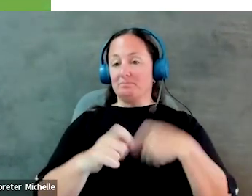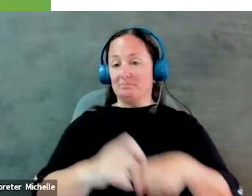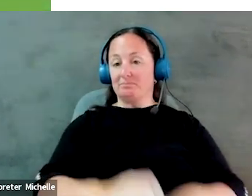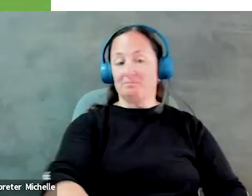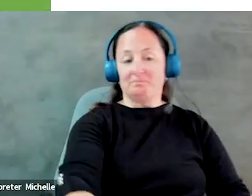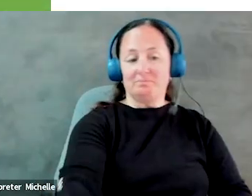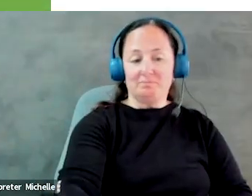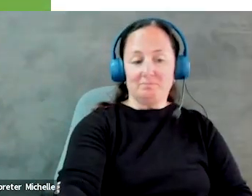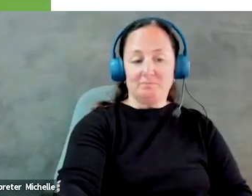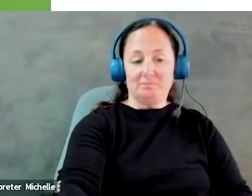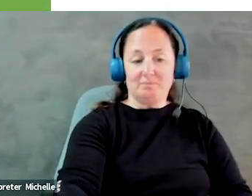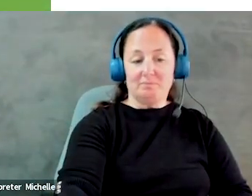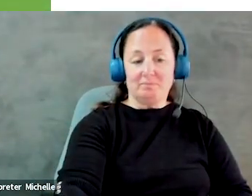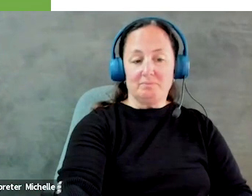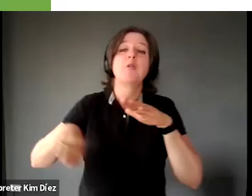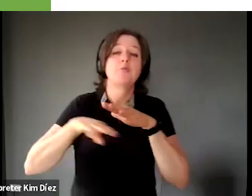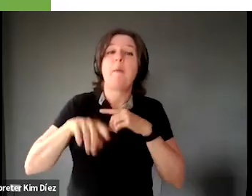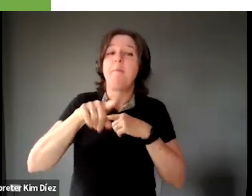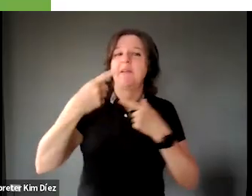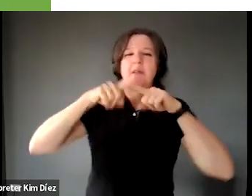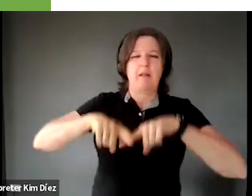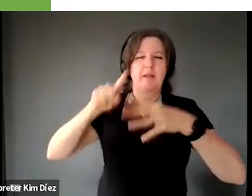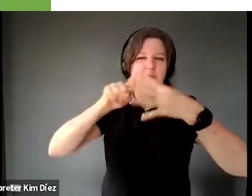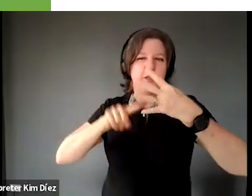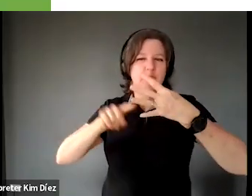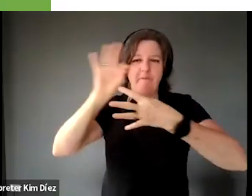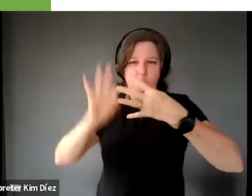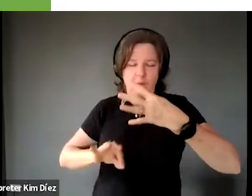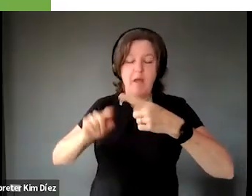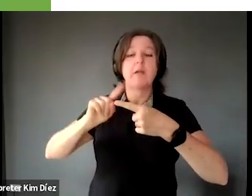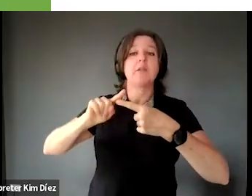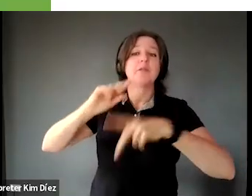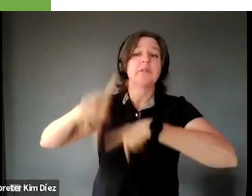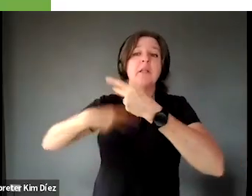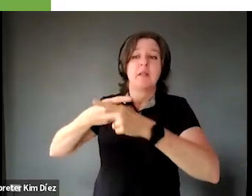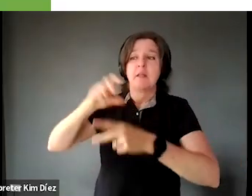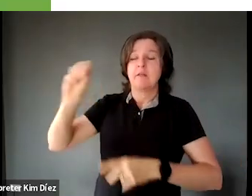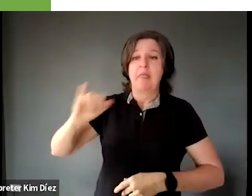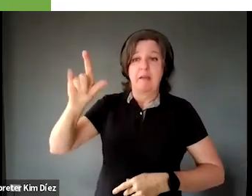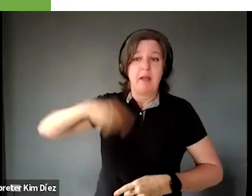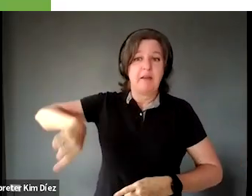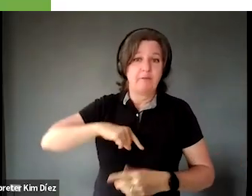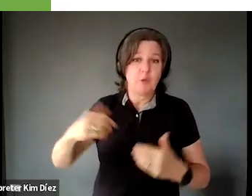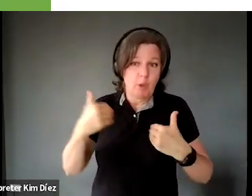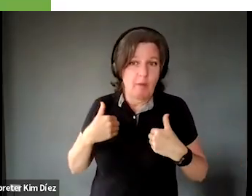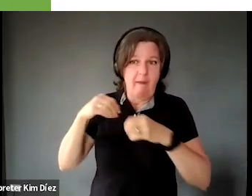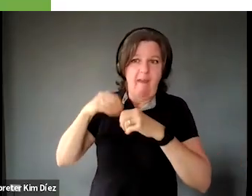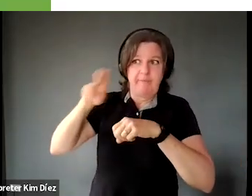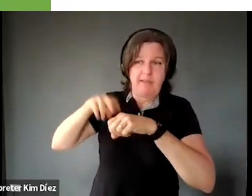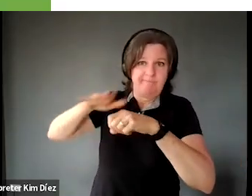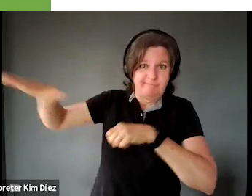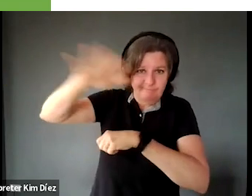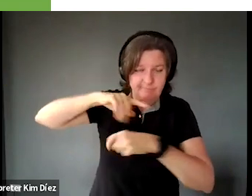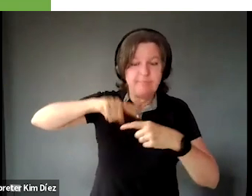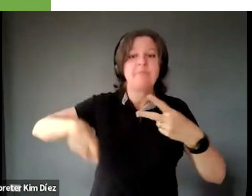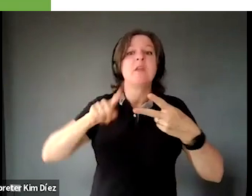So cadmium management is going to depend on 4 key factors. 1, the type of soil, you